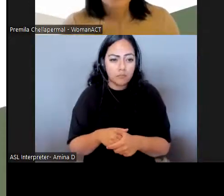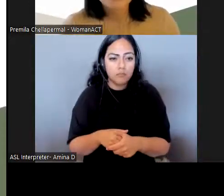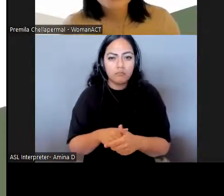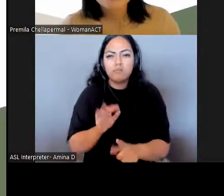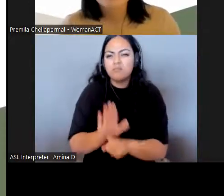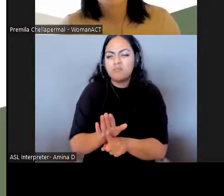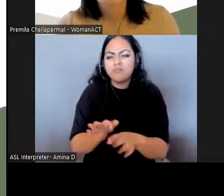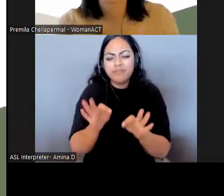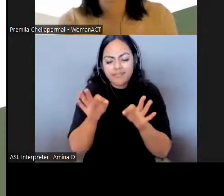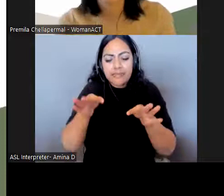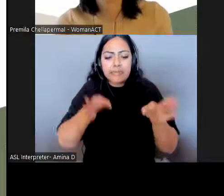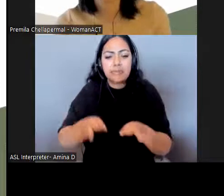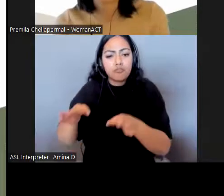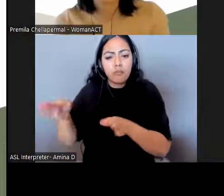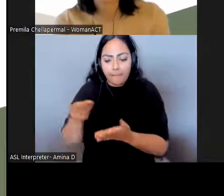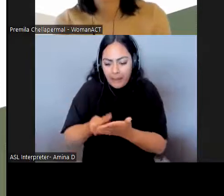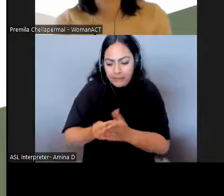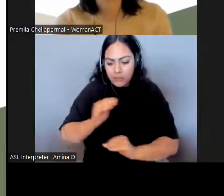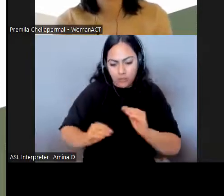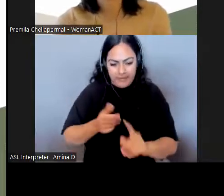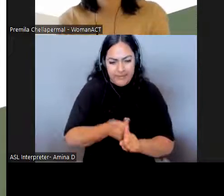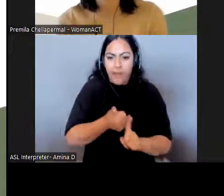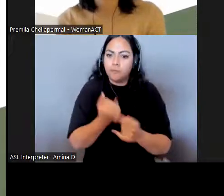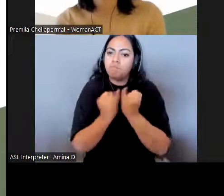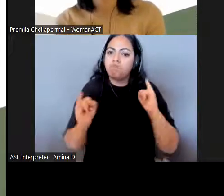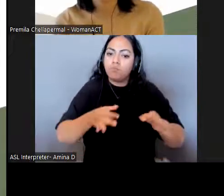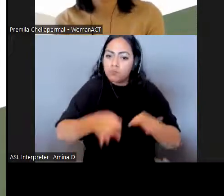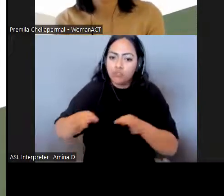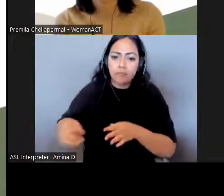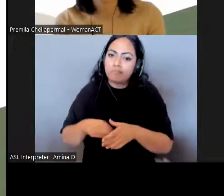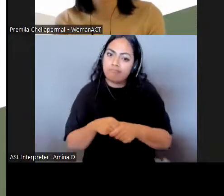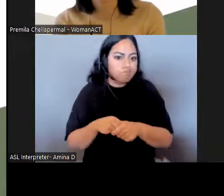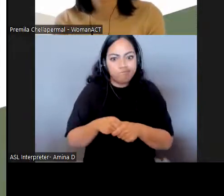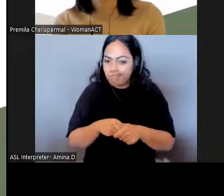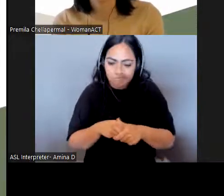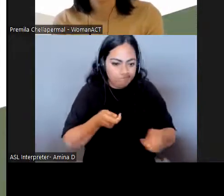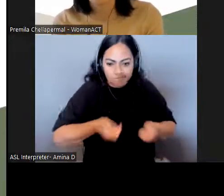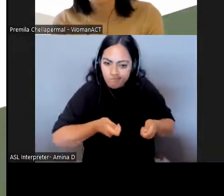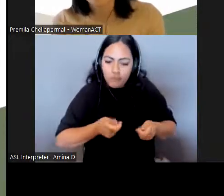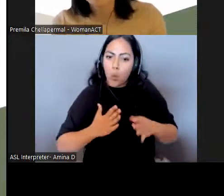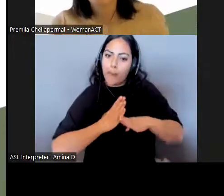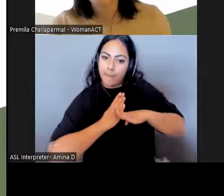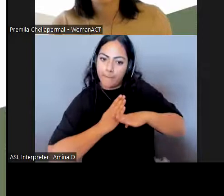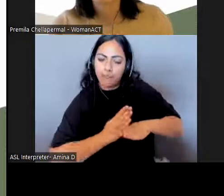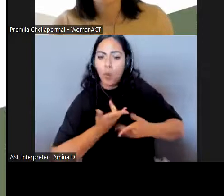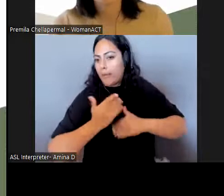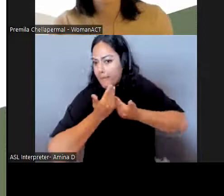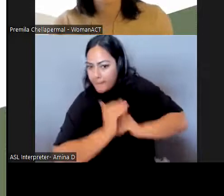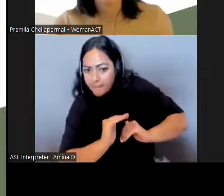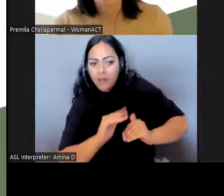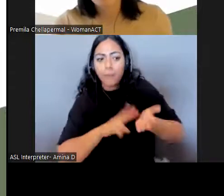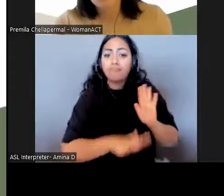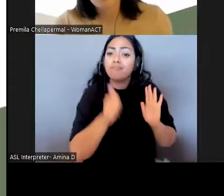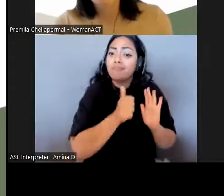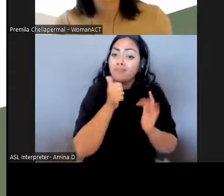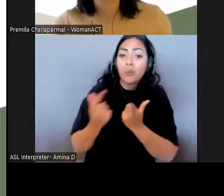their finances, which very closely linked in terms of how they were able to spend their time in day-to-day life, often through